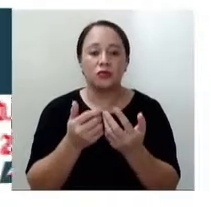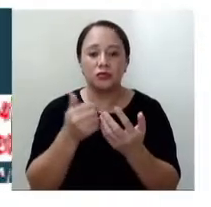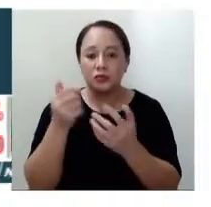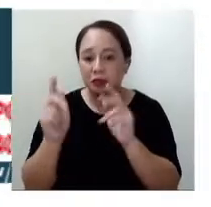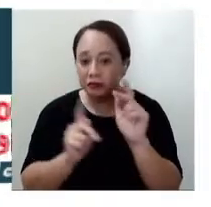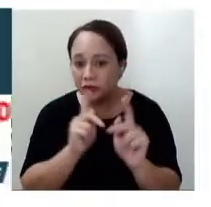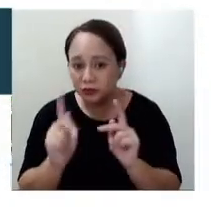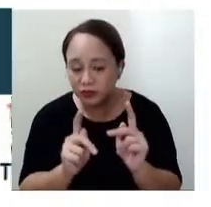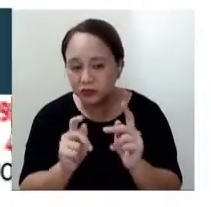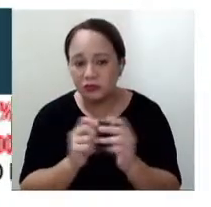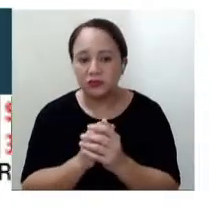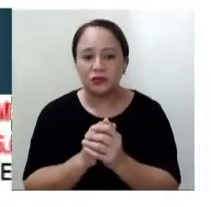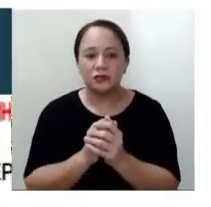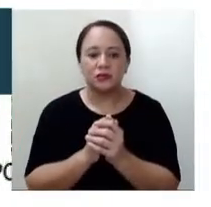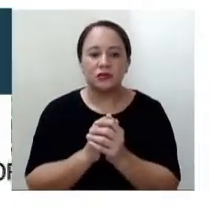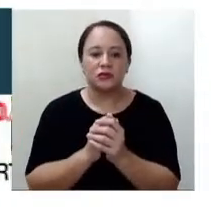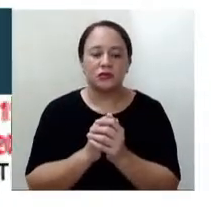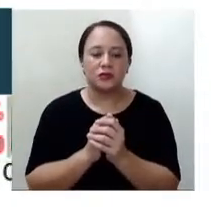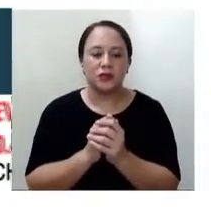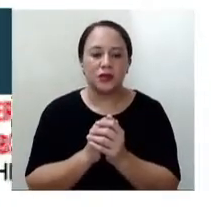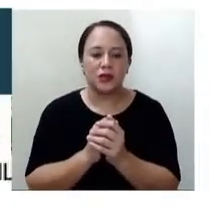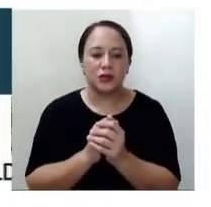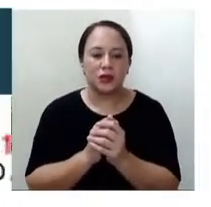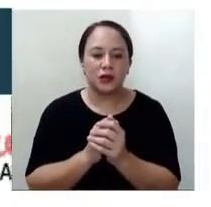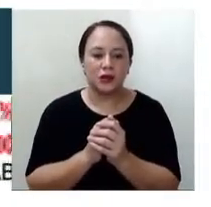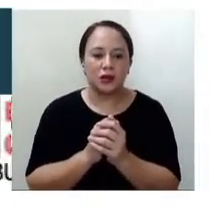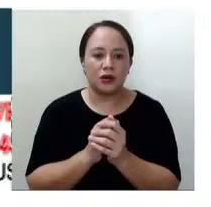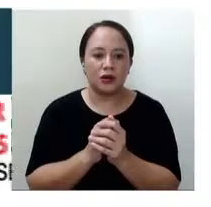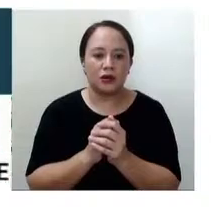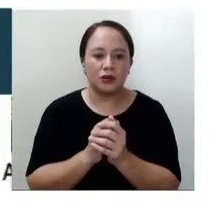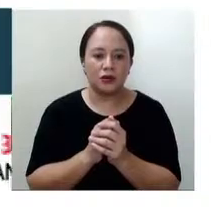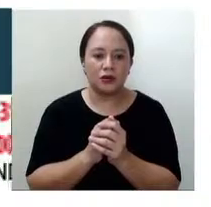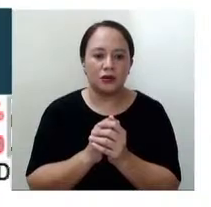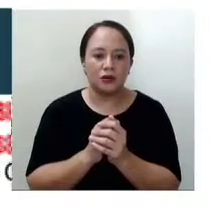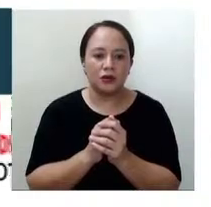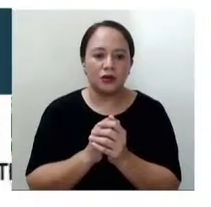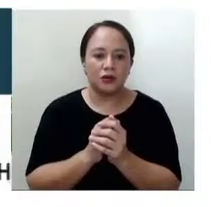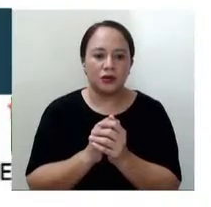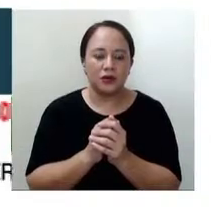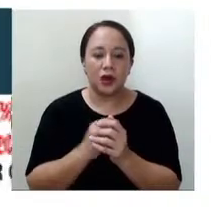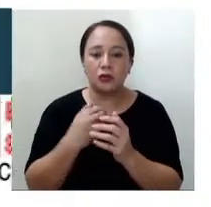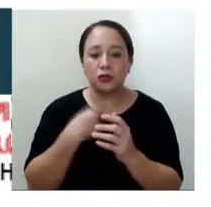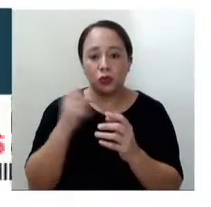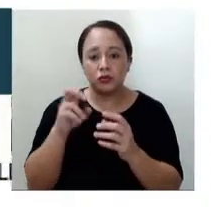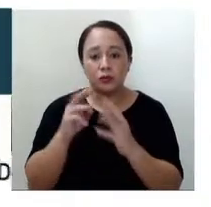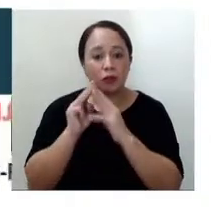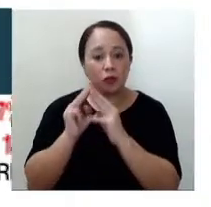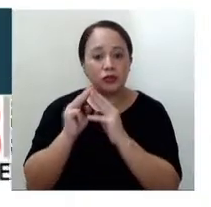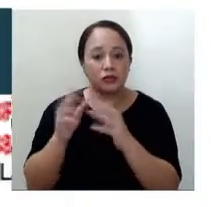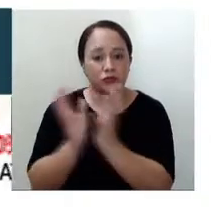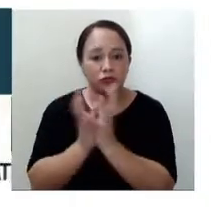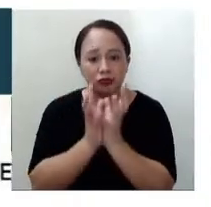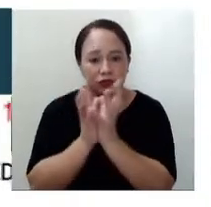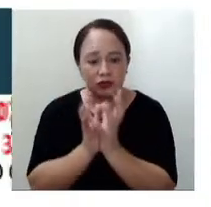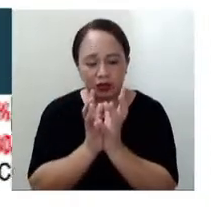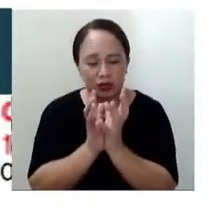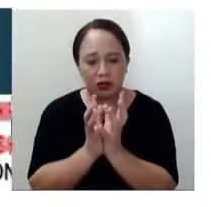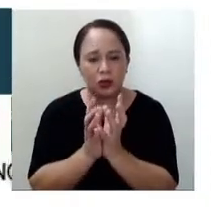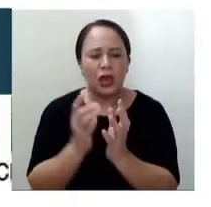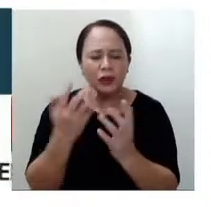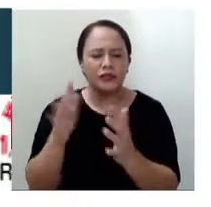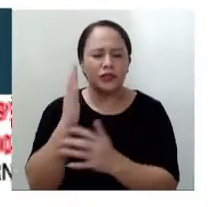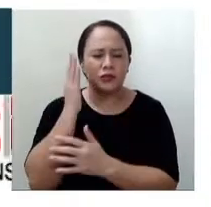entrenched the marginalization of Moro communities as well. I know